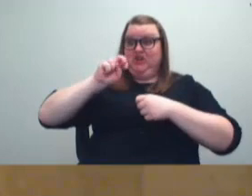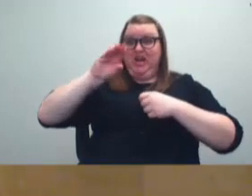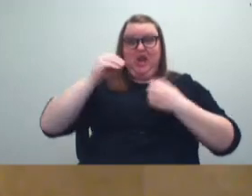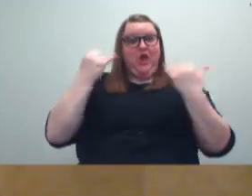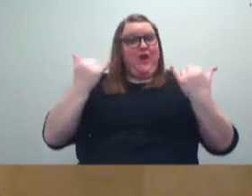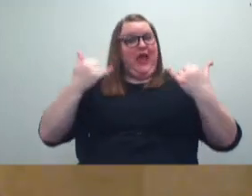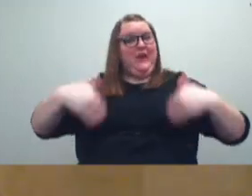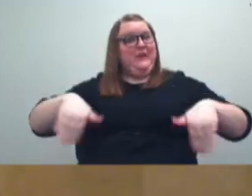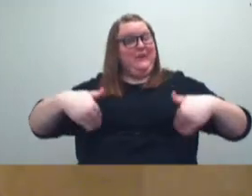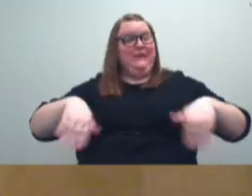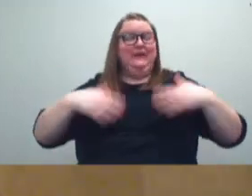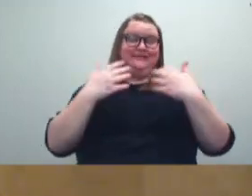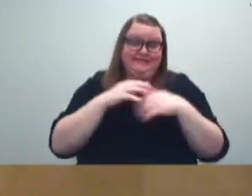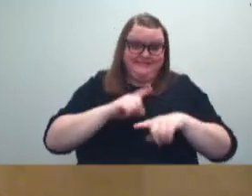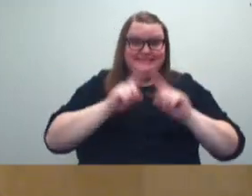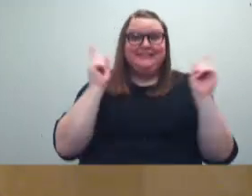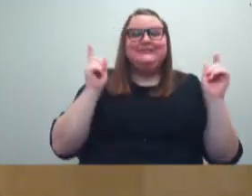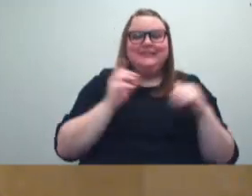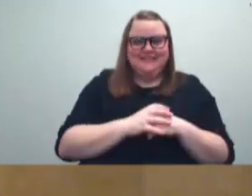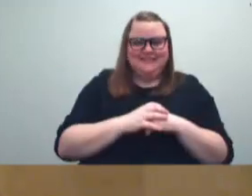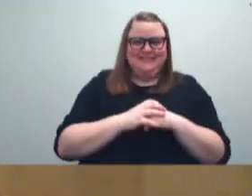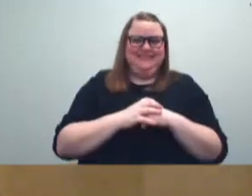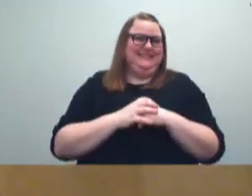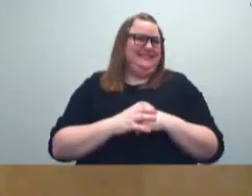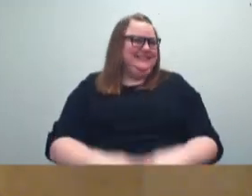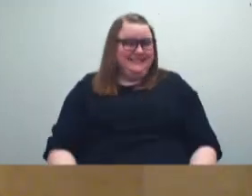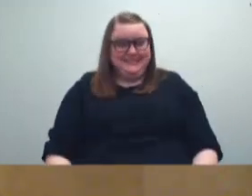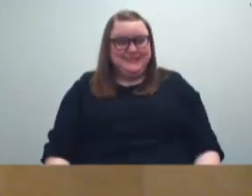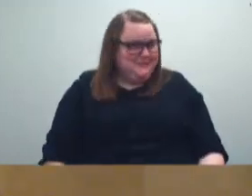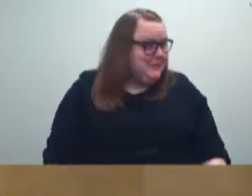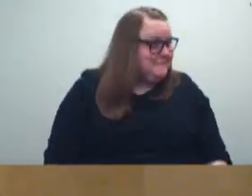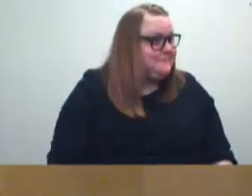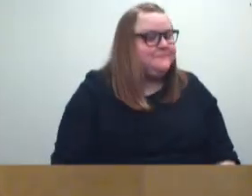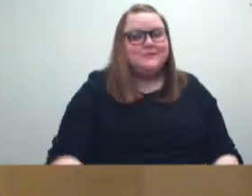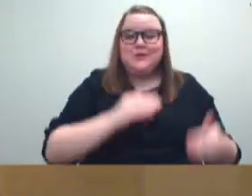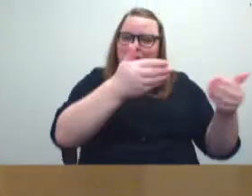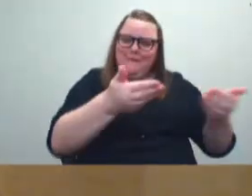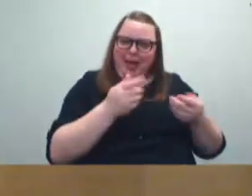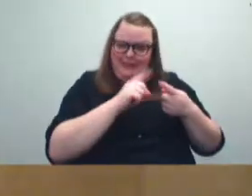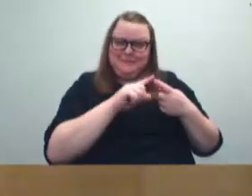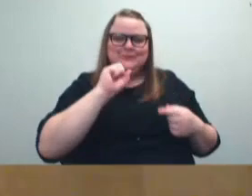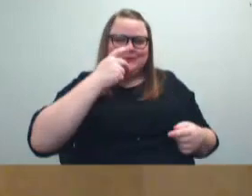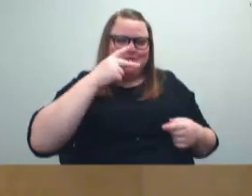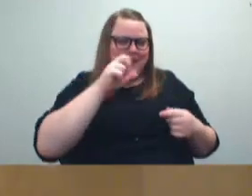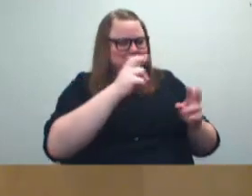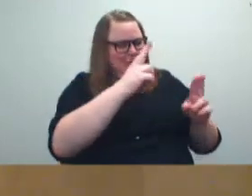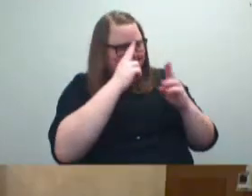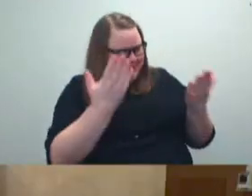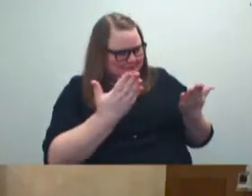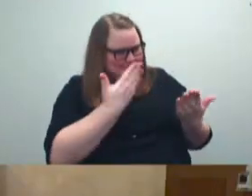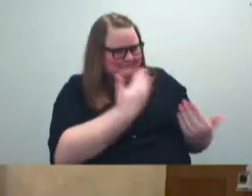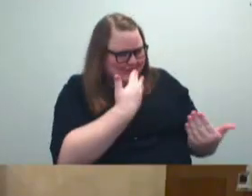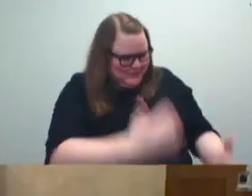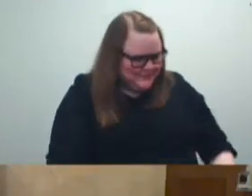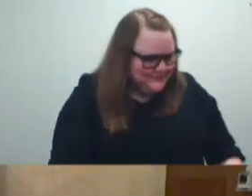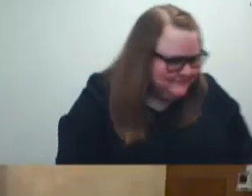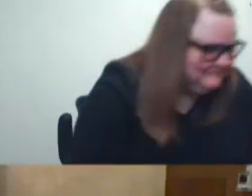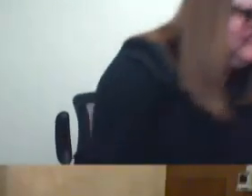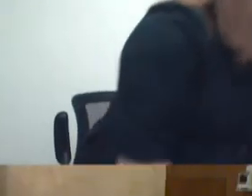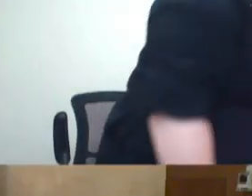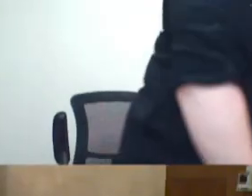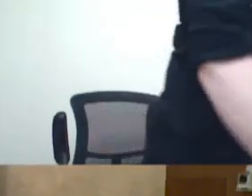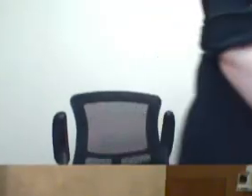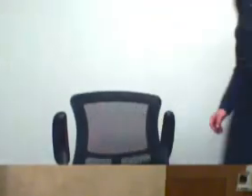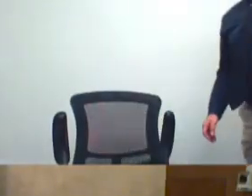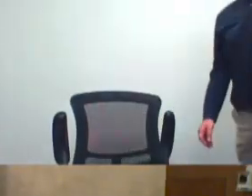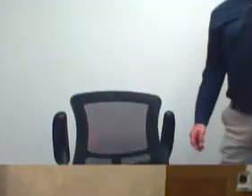but I'll have to come to your place. you're always welcome for sure. Thank But you honored to be so here. much. Thank you. Thank you so much, and I always appreciate